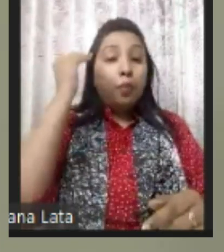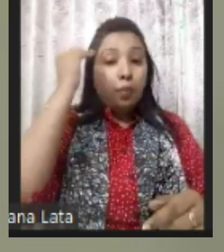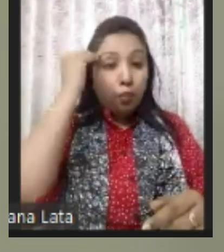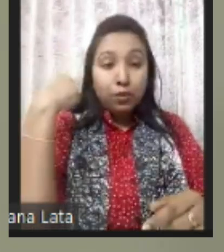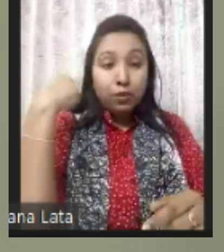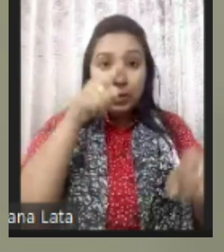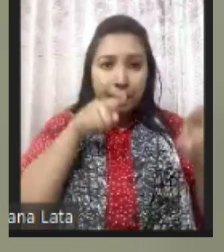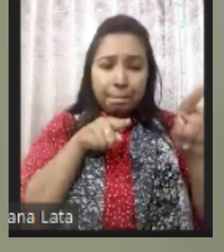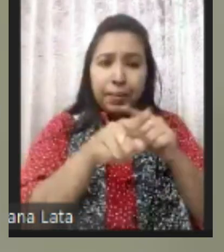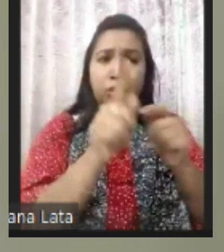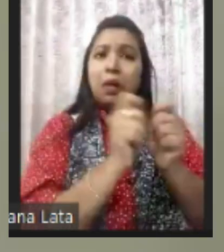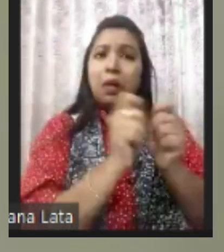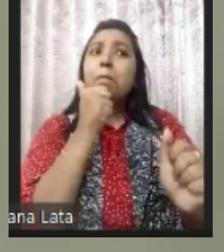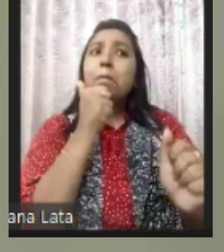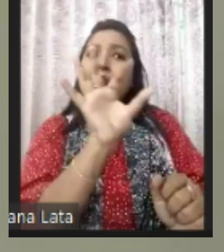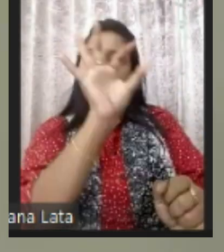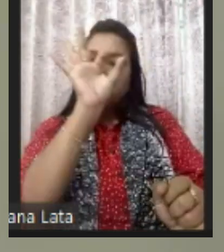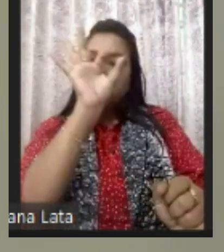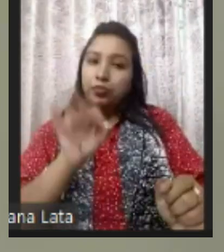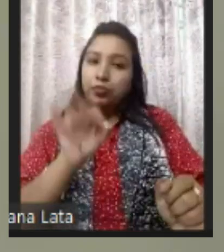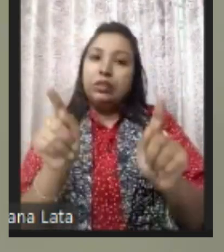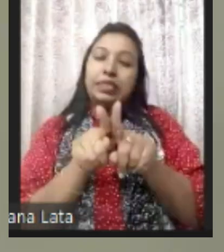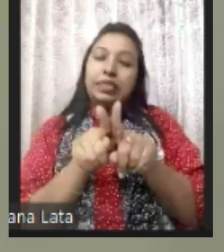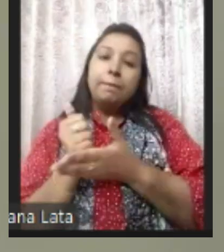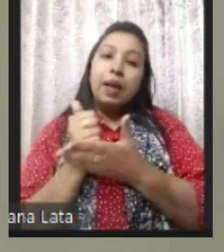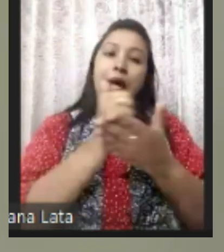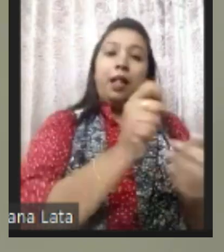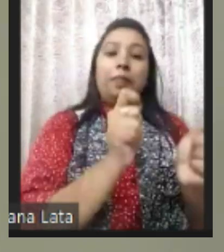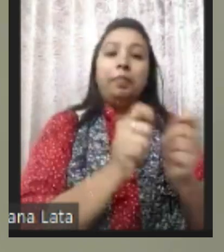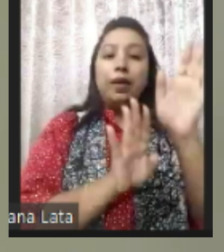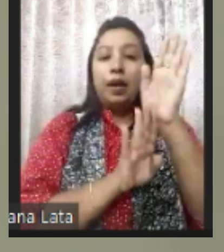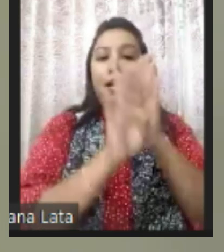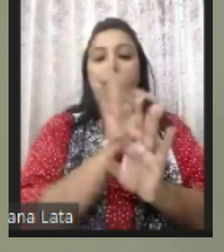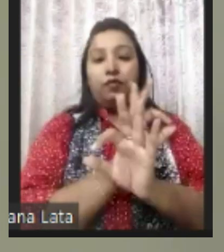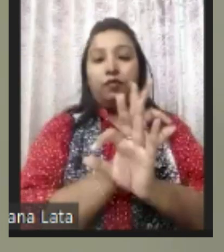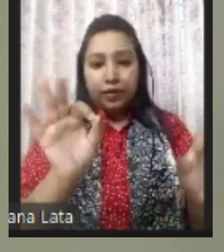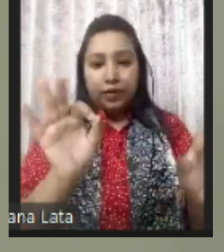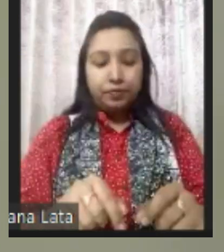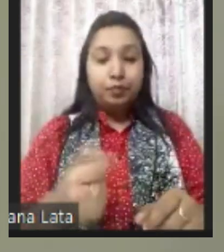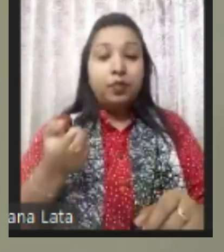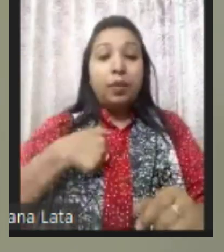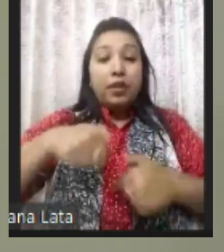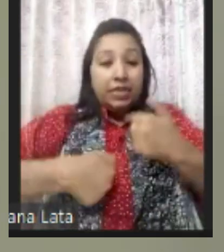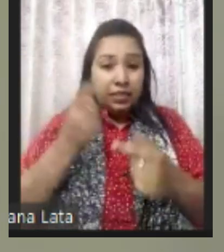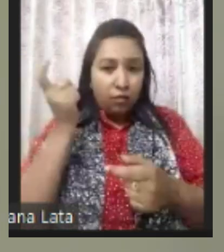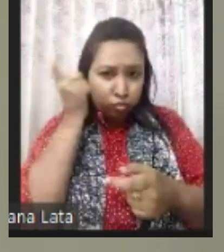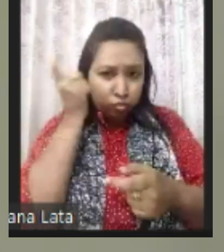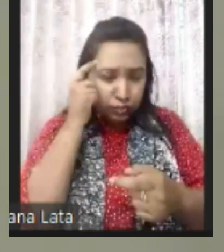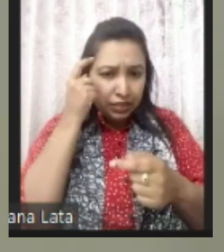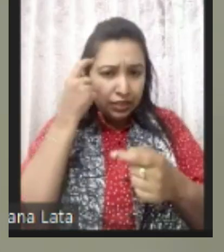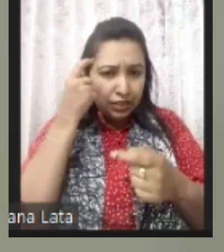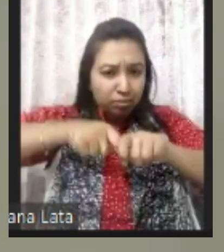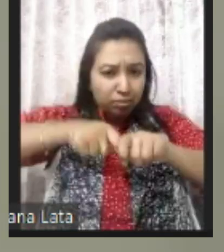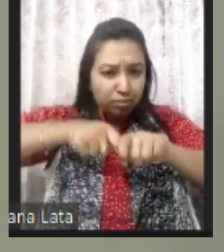second important thing that I take away is the knowledge and technology sharing from across the world. I